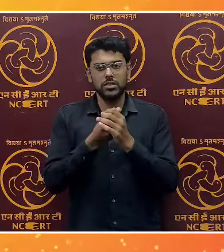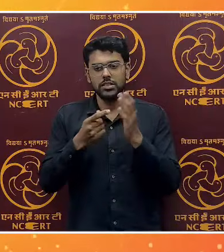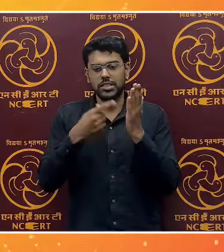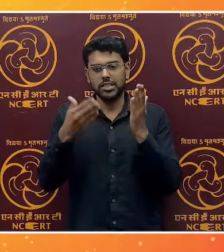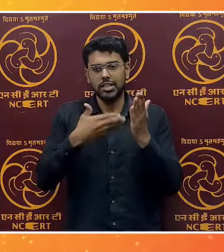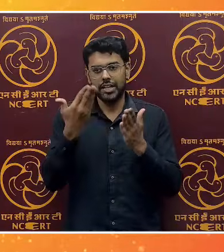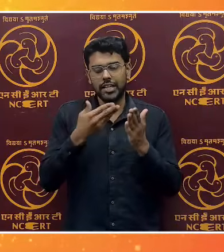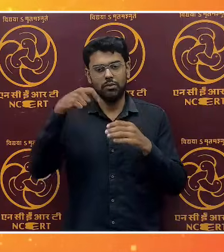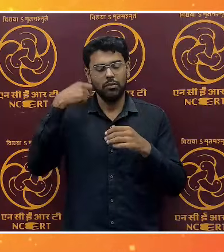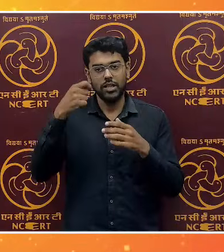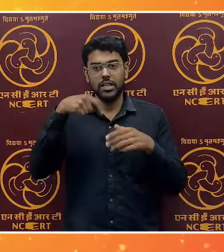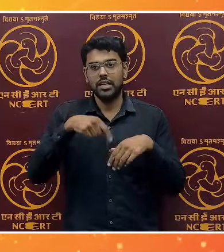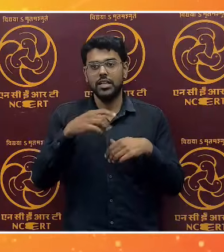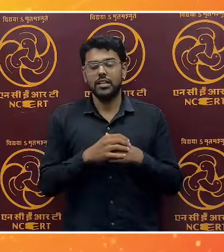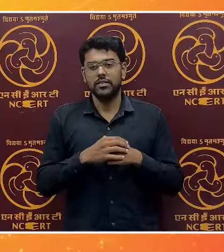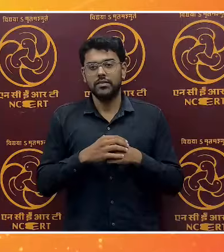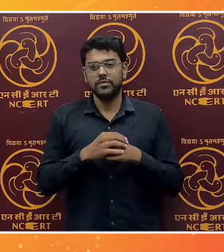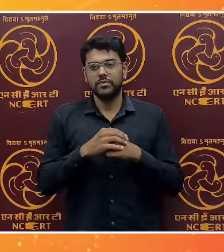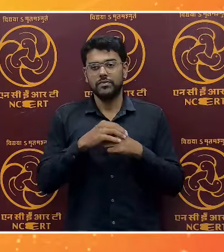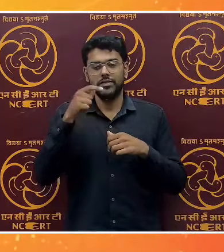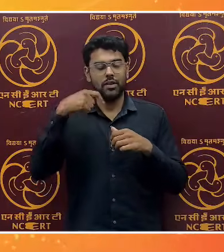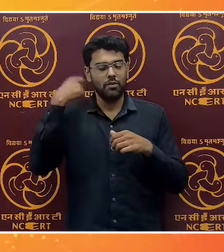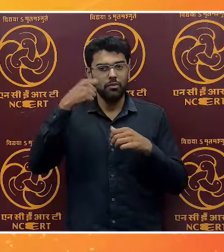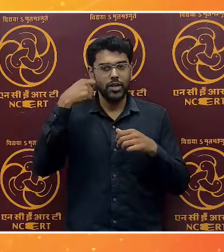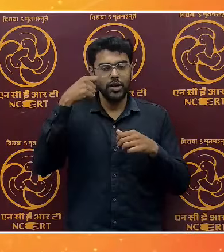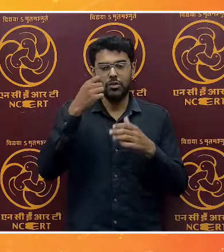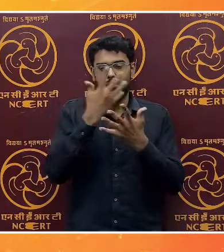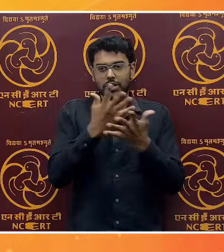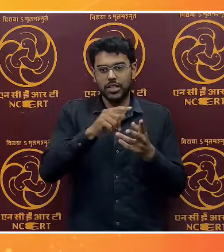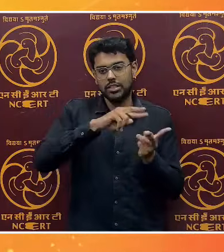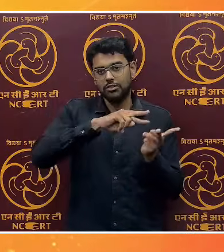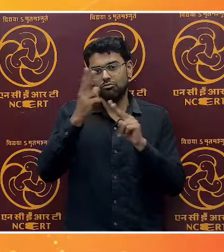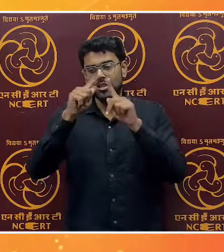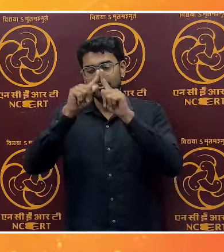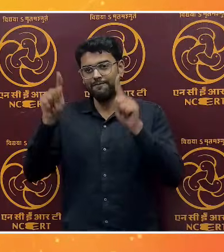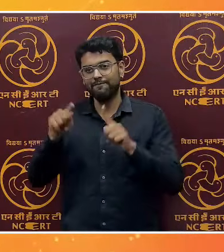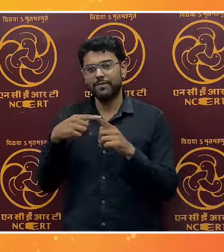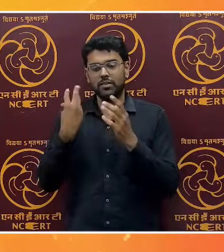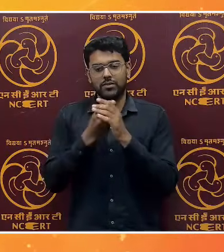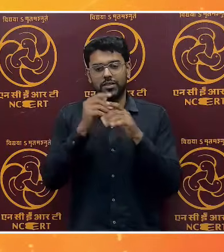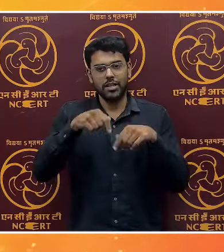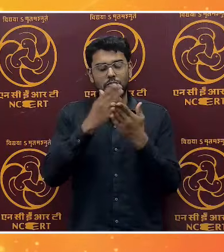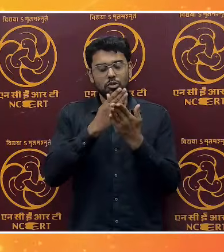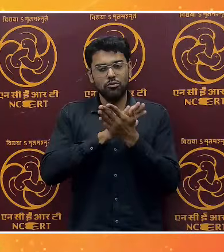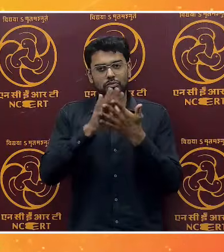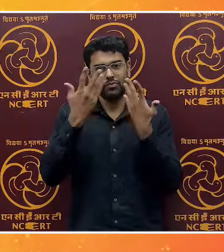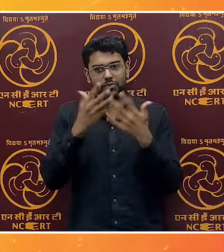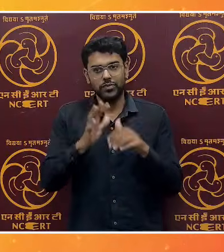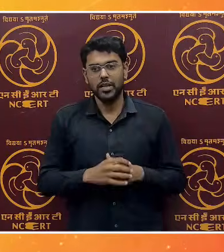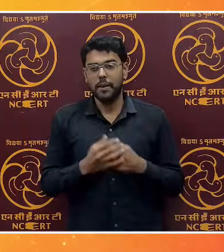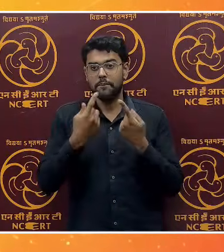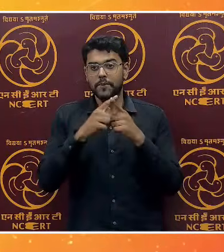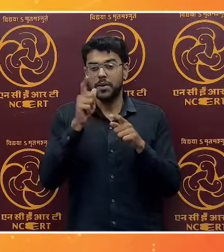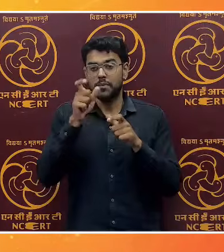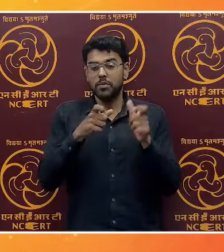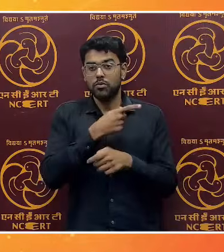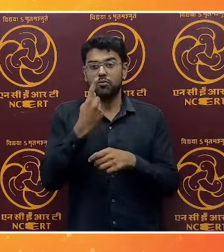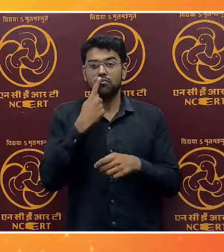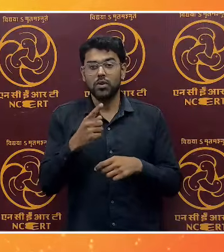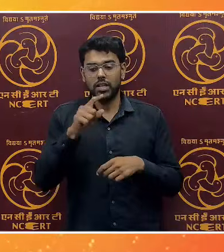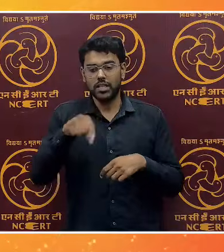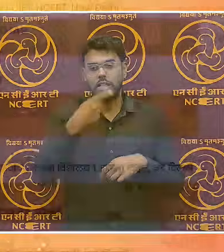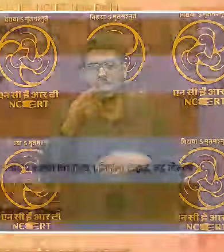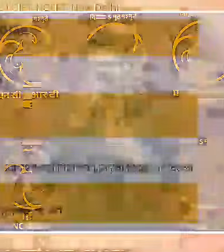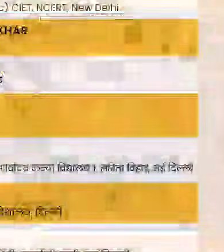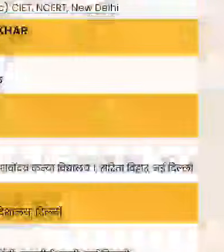umbrella theme, video resources from script to screen. With this, I'm wrapping up the session over here, but let me tell you very quickly what's